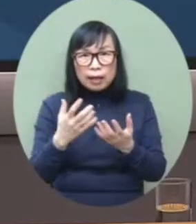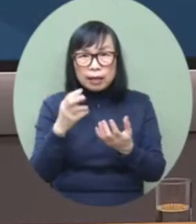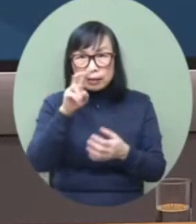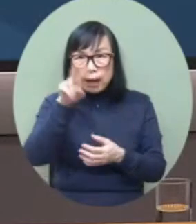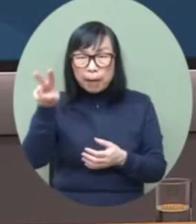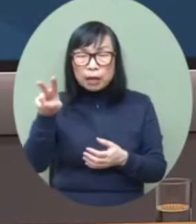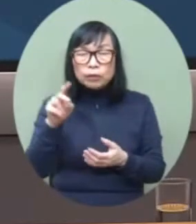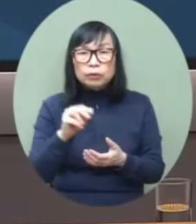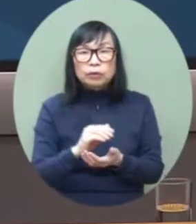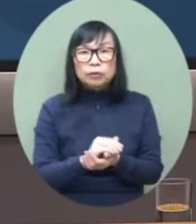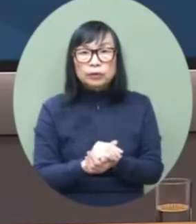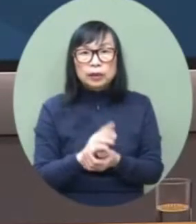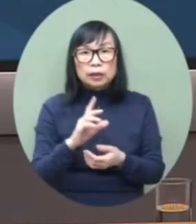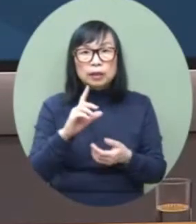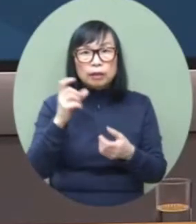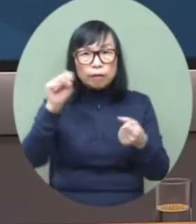has